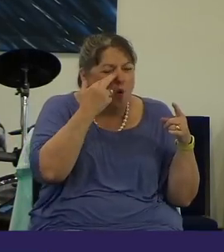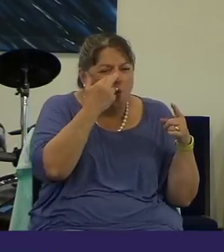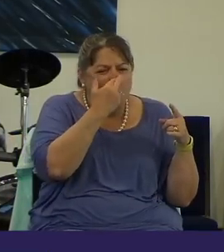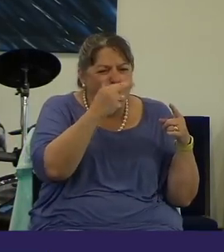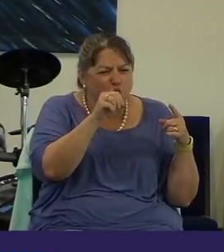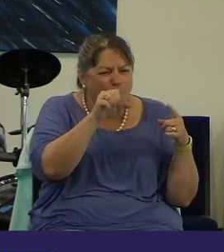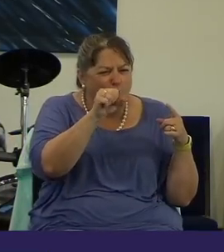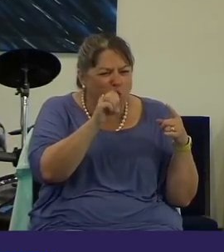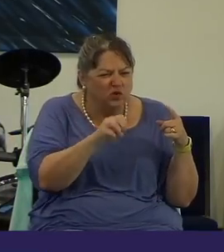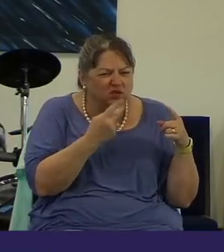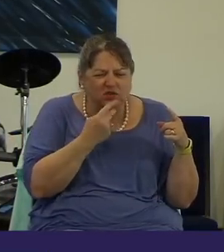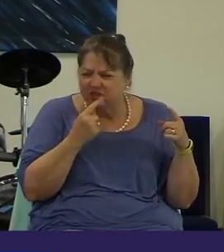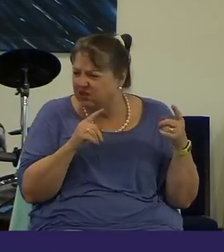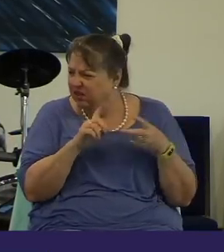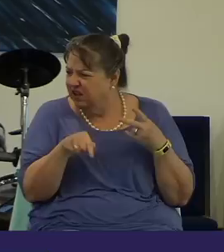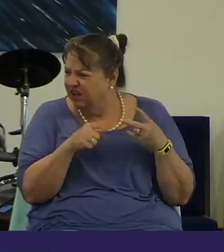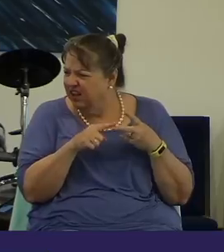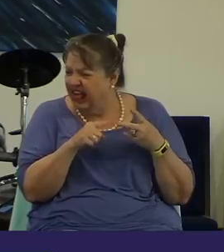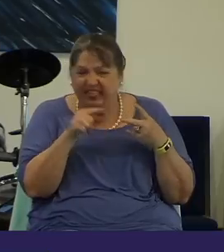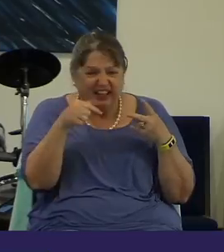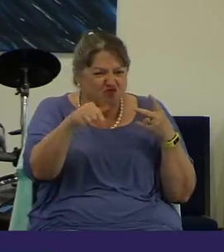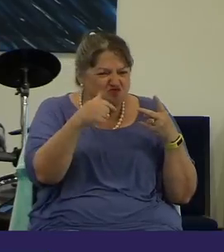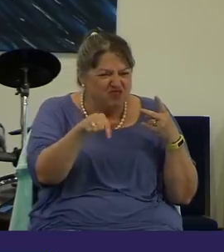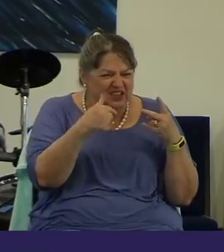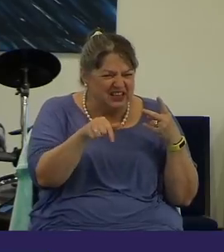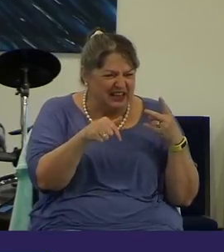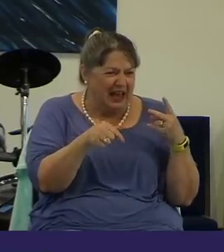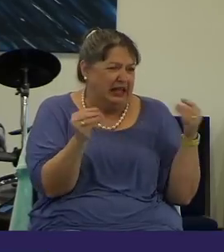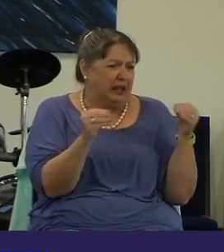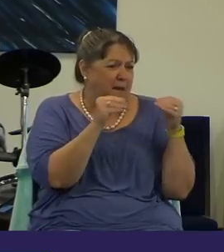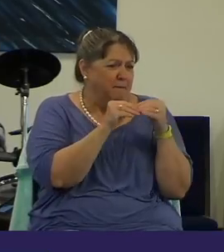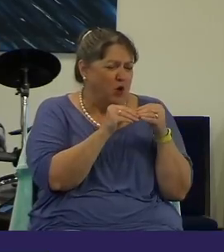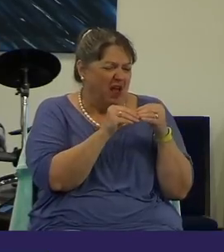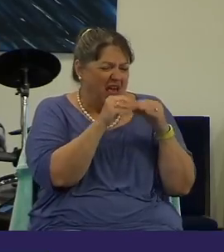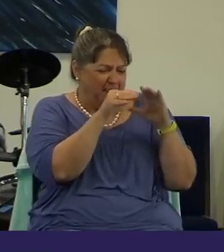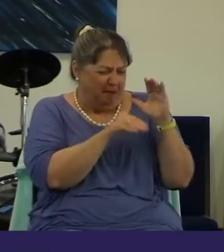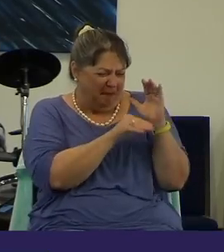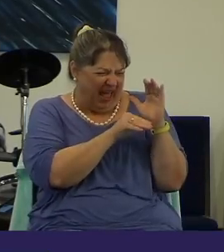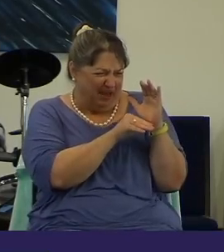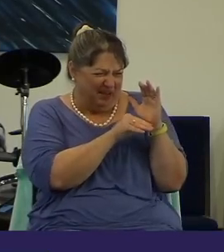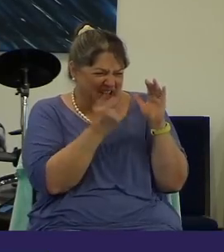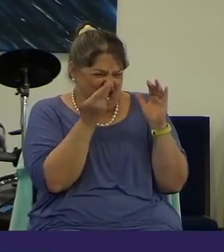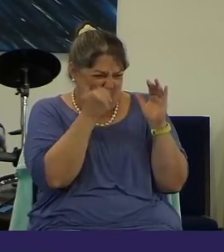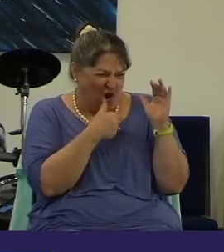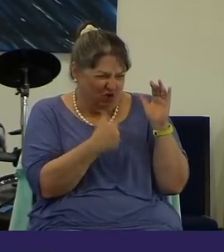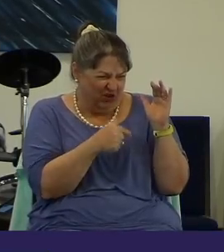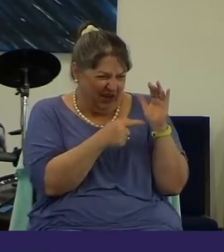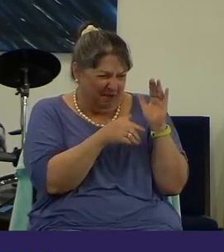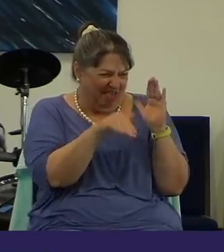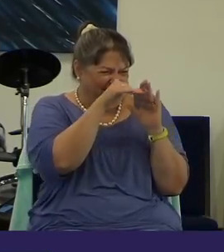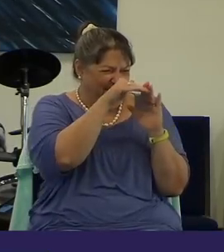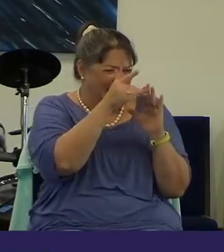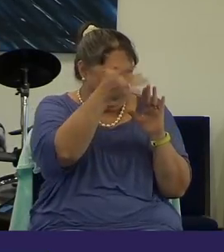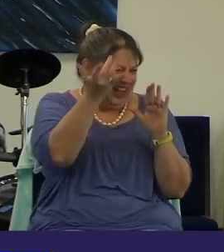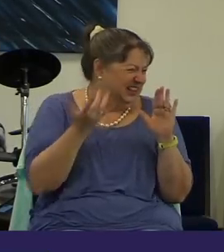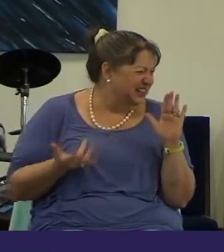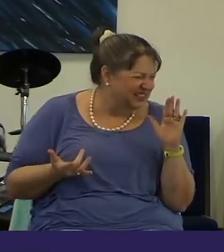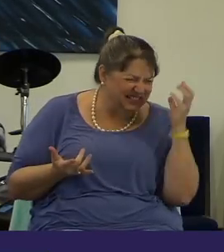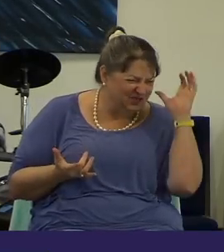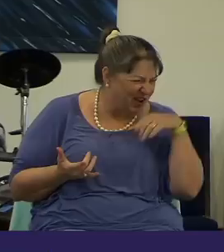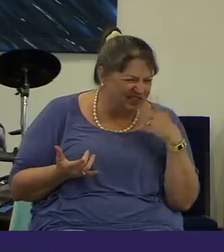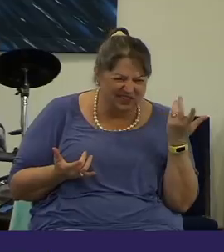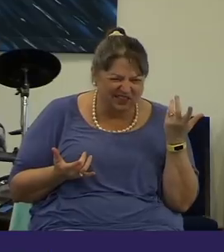then there's this green one that has the green on the bottom is darker than the green on the top. But